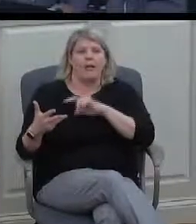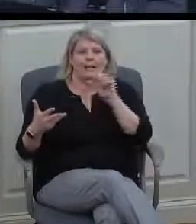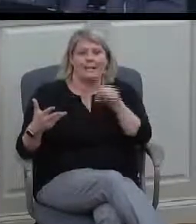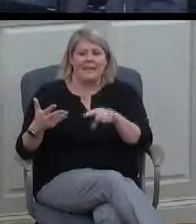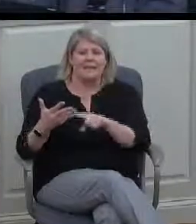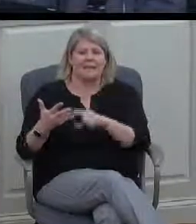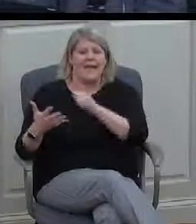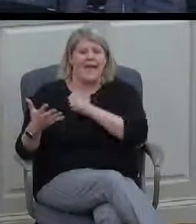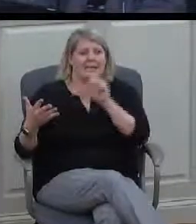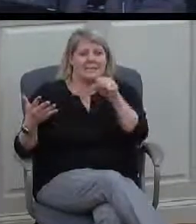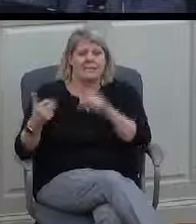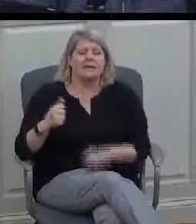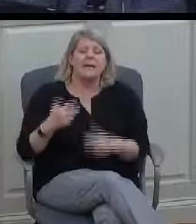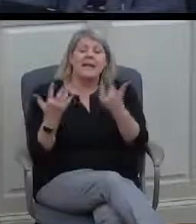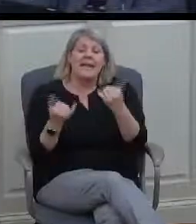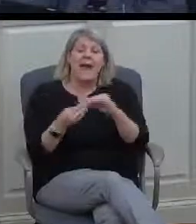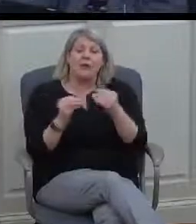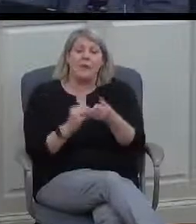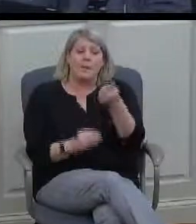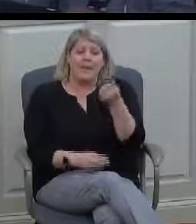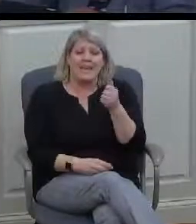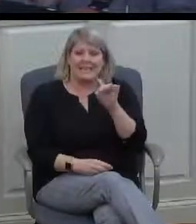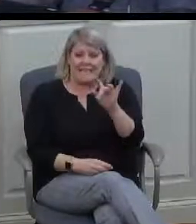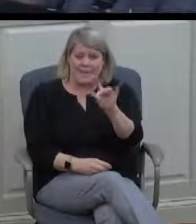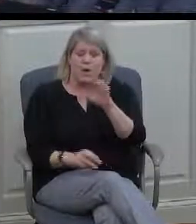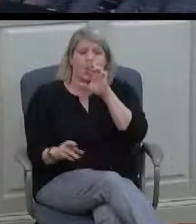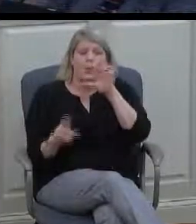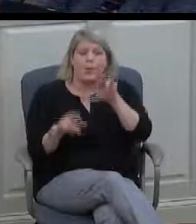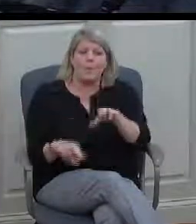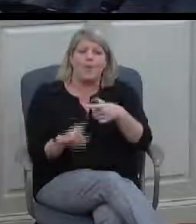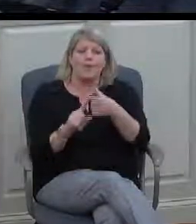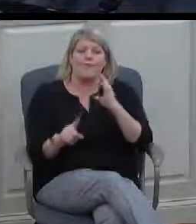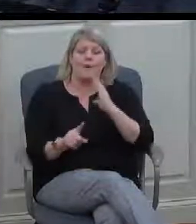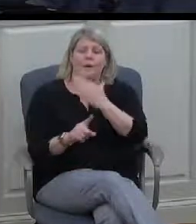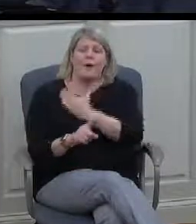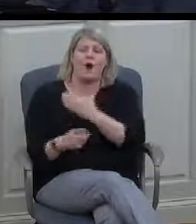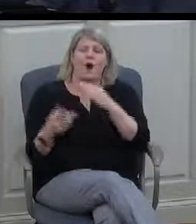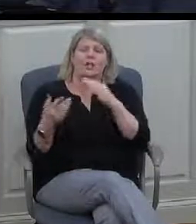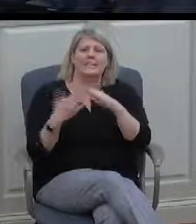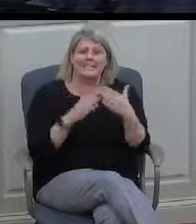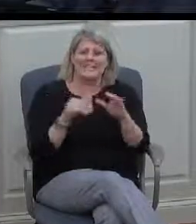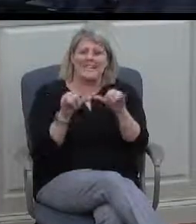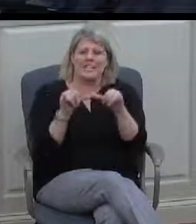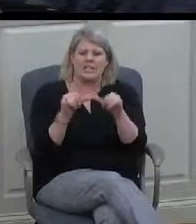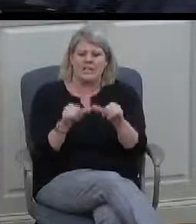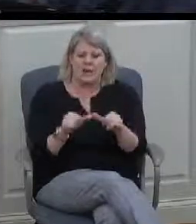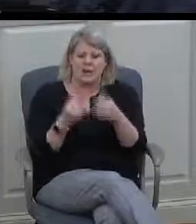Item 18 is the report from our city engineer, Mr. Morgan. Uh-oh.